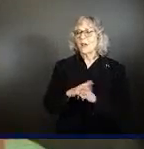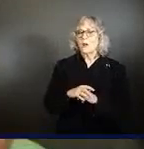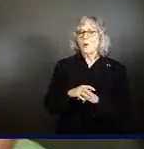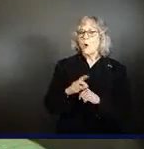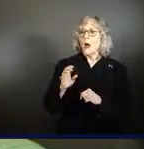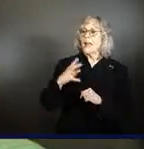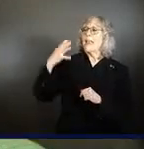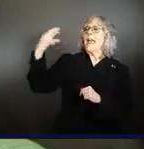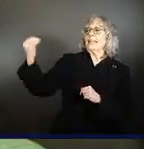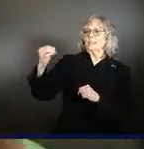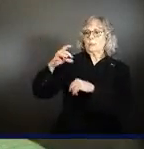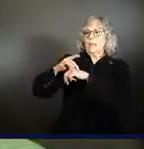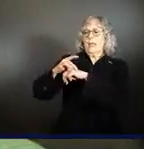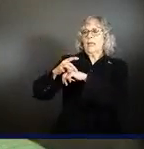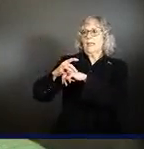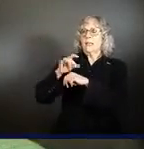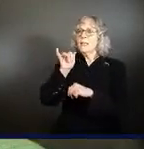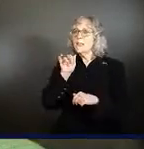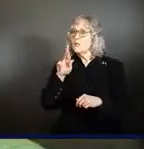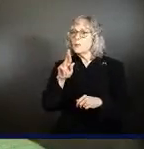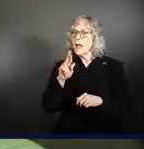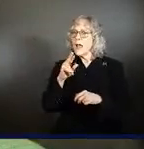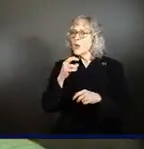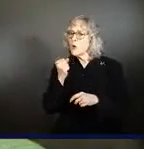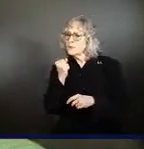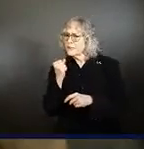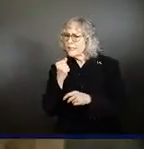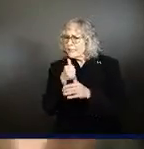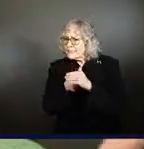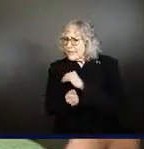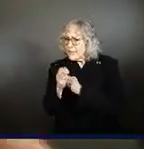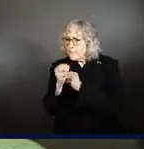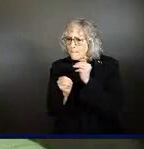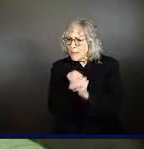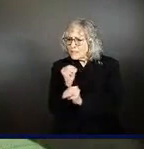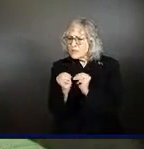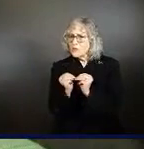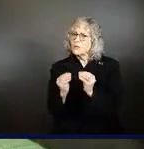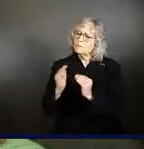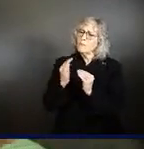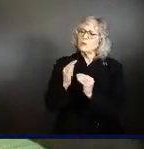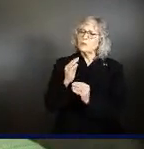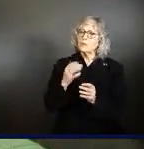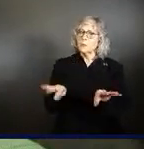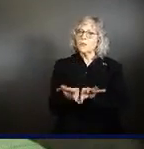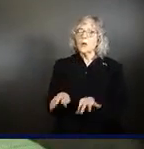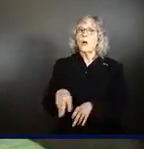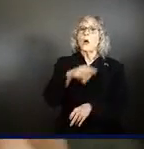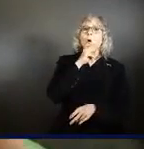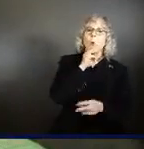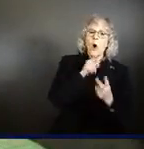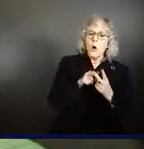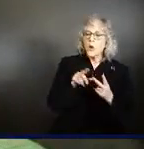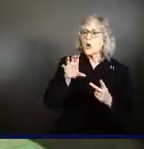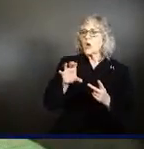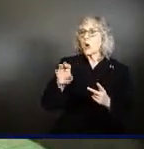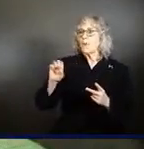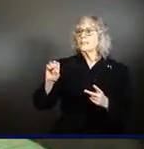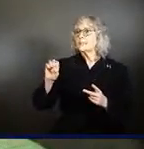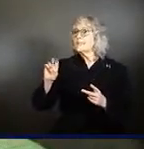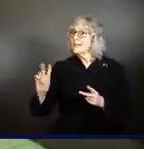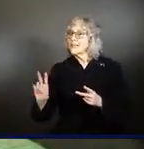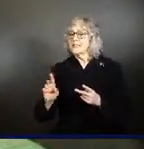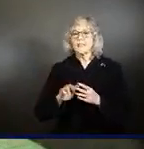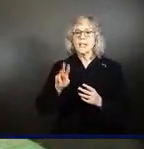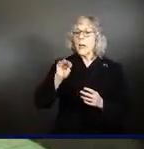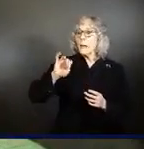the infrared holds the hidden molecules that are the most important for us. When you hear water, when you hear carbon dioxide, when you hear